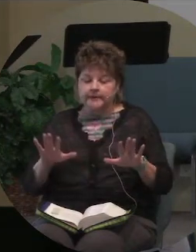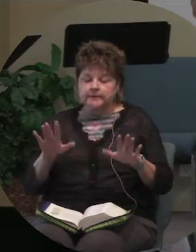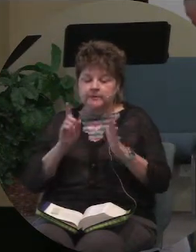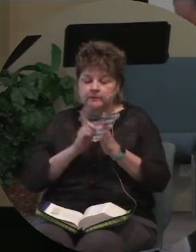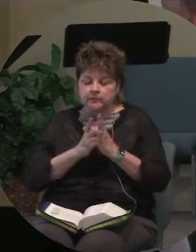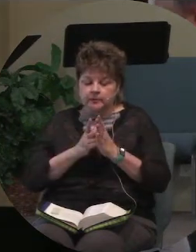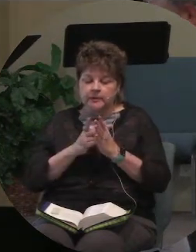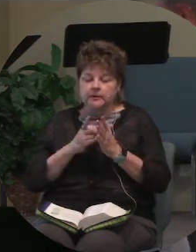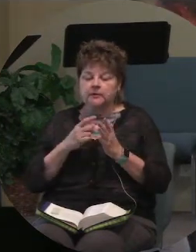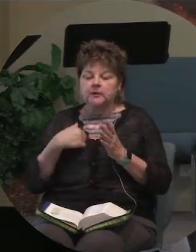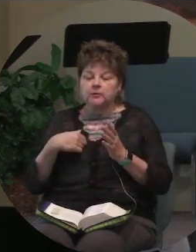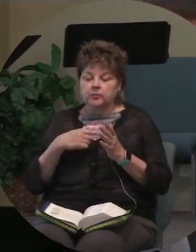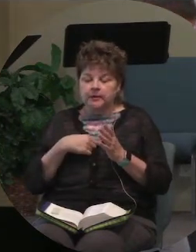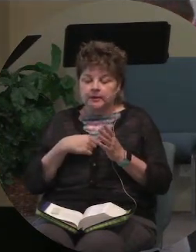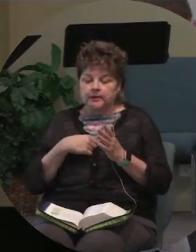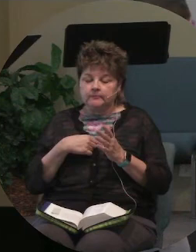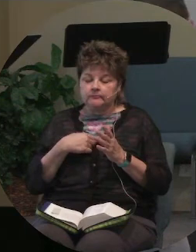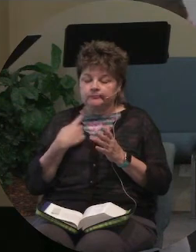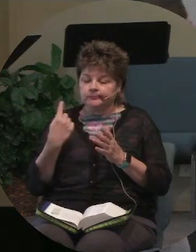simply